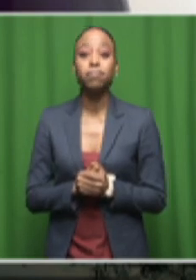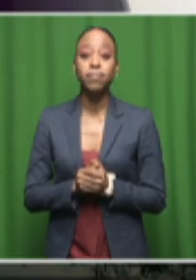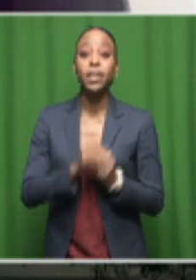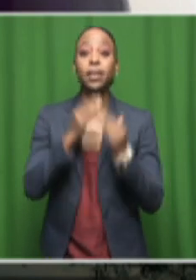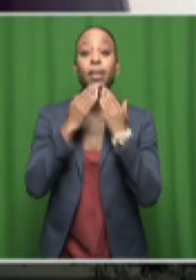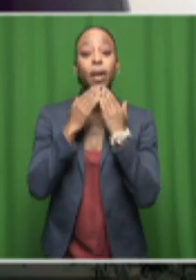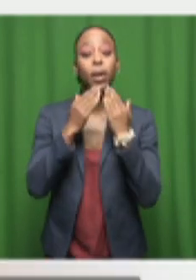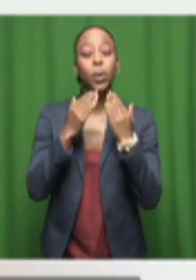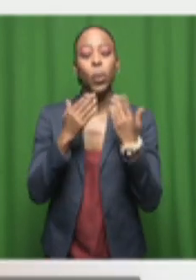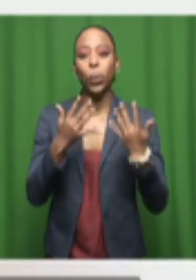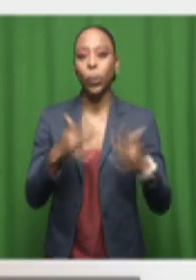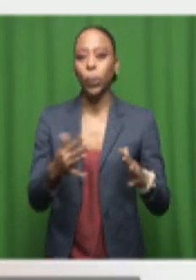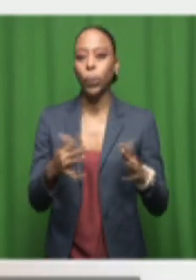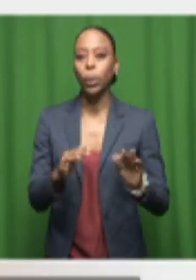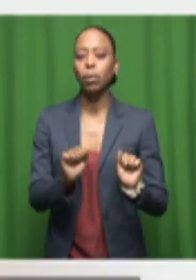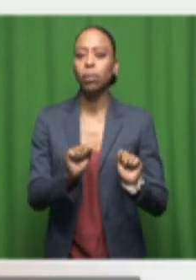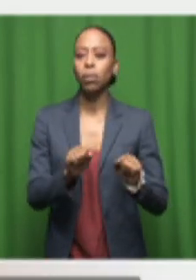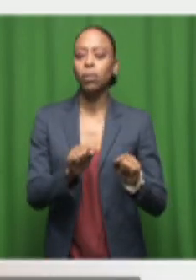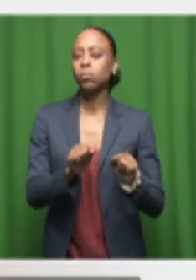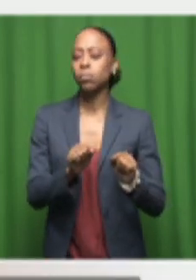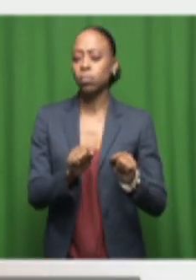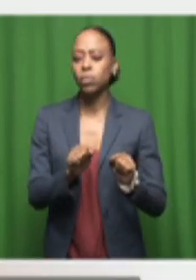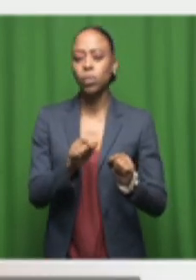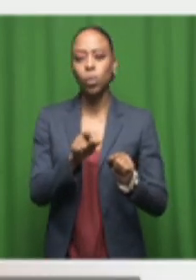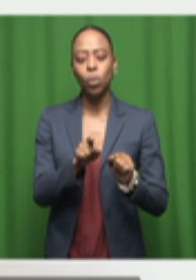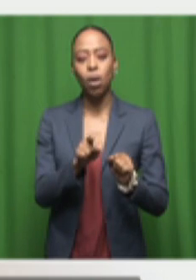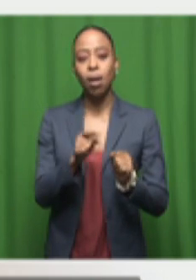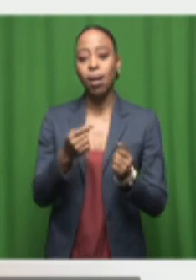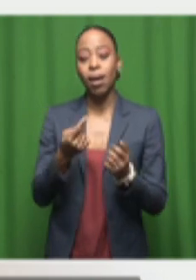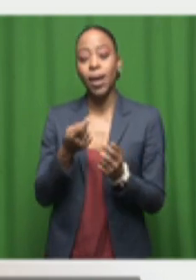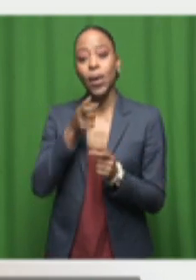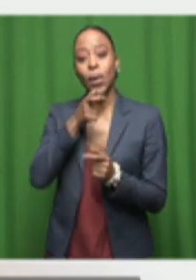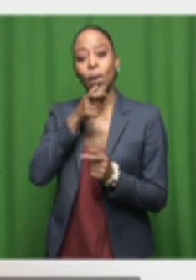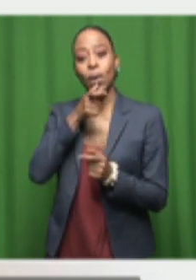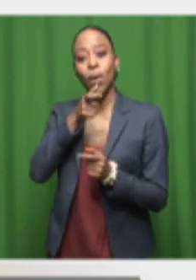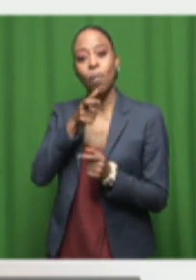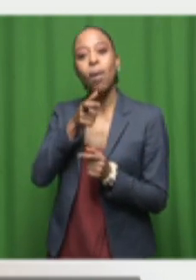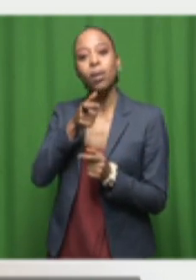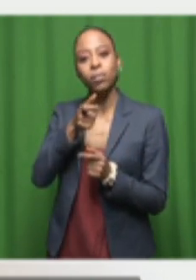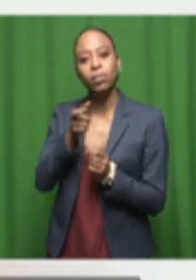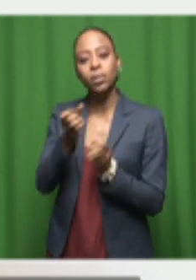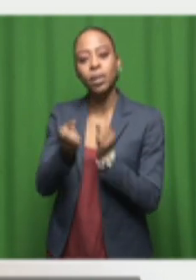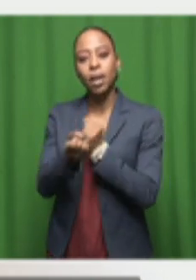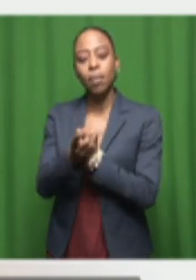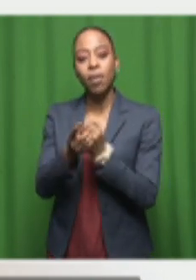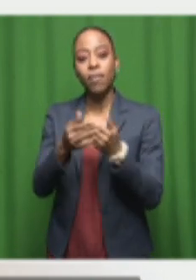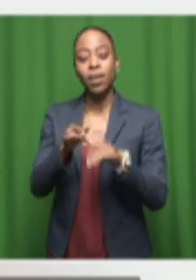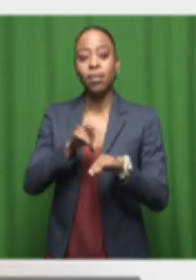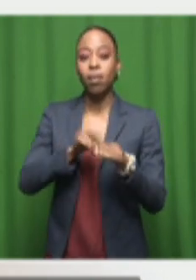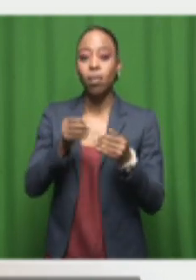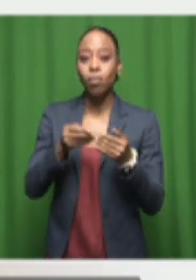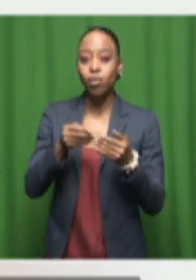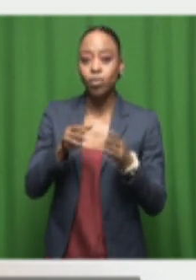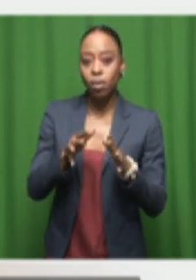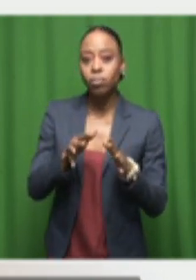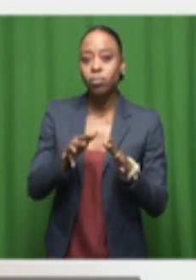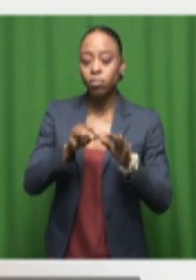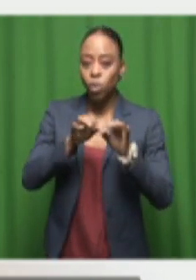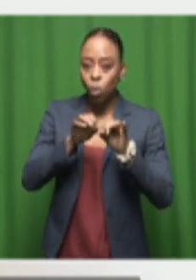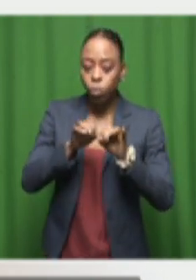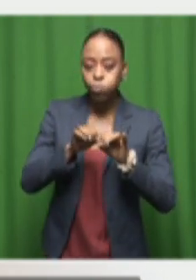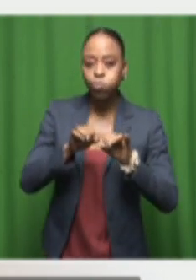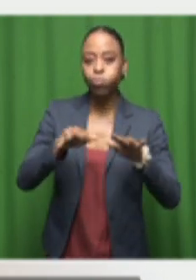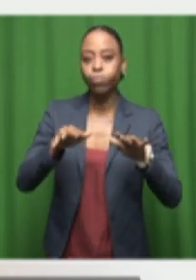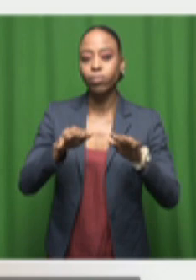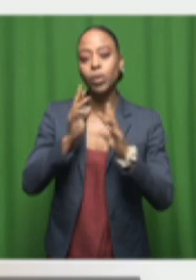Thank you. Just taking from some of the concluding remarks that were made when we launched the summary report